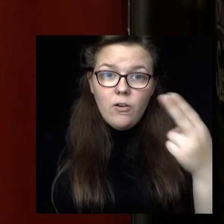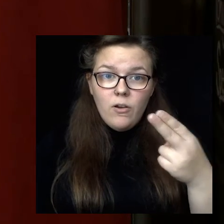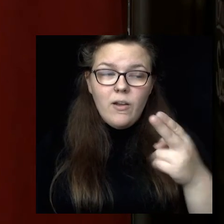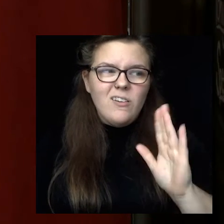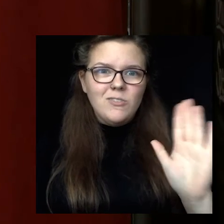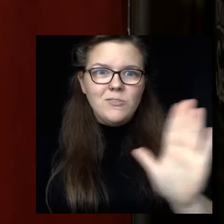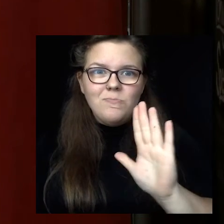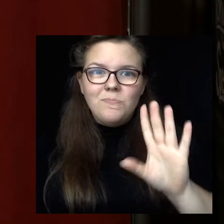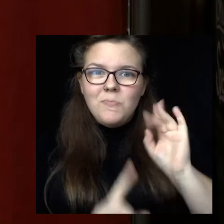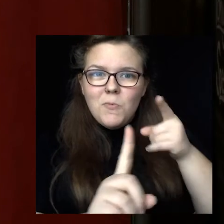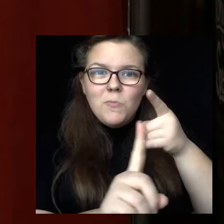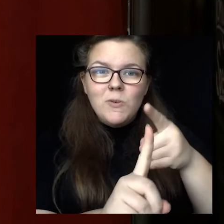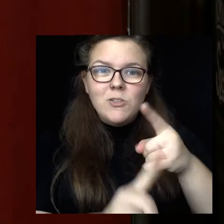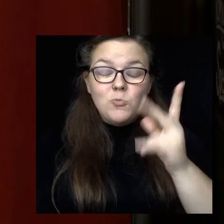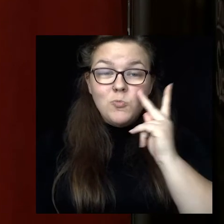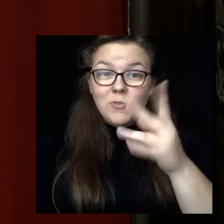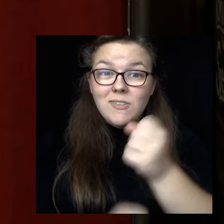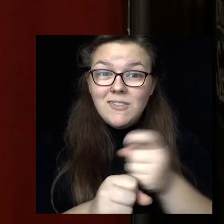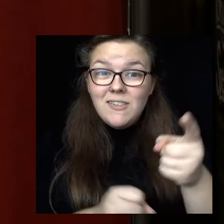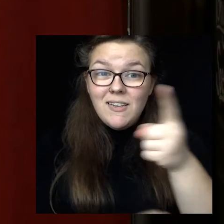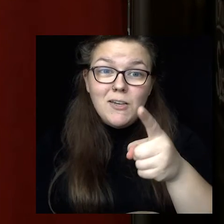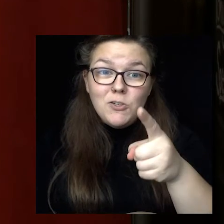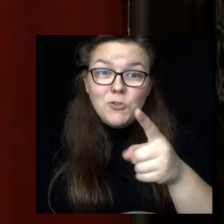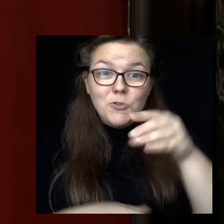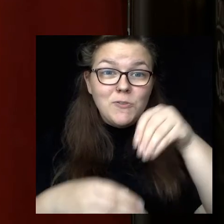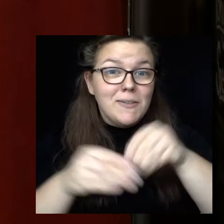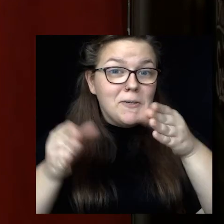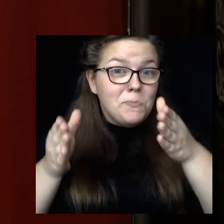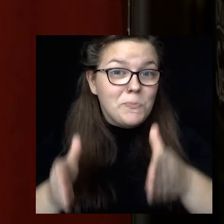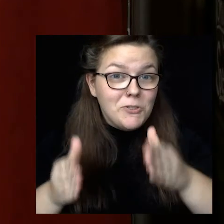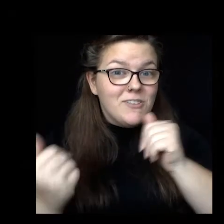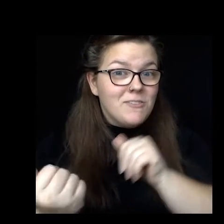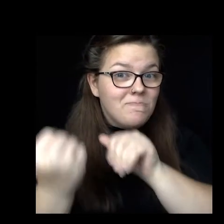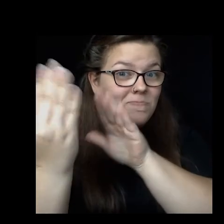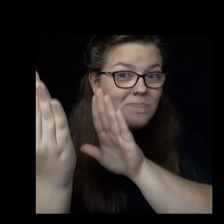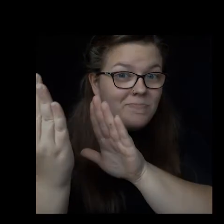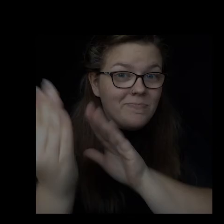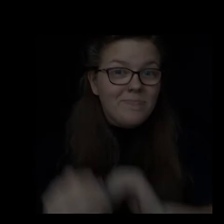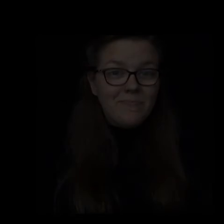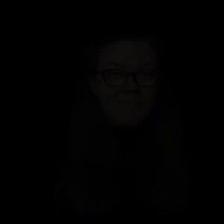of Vera House and its mission. We'll see you next year in person.